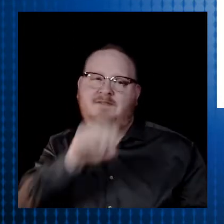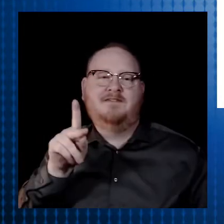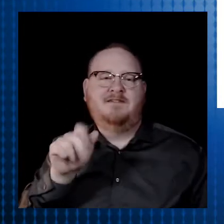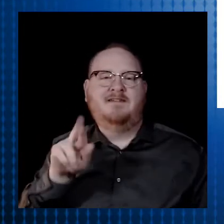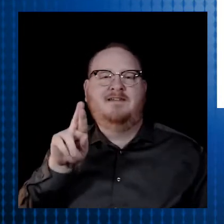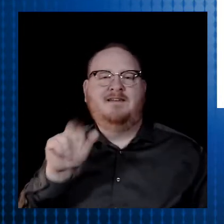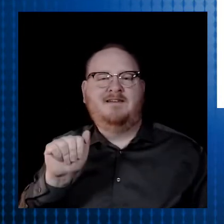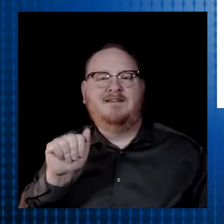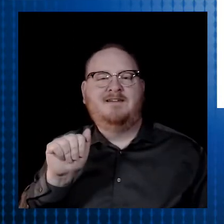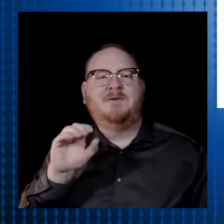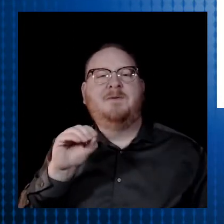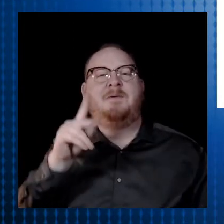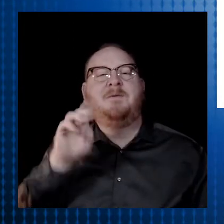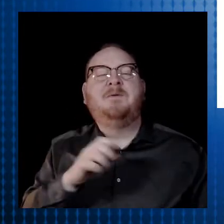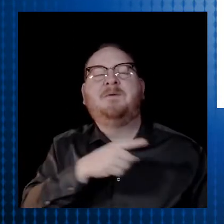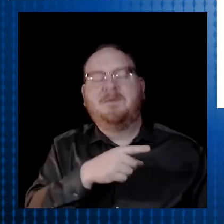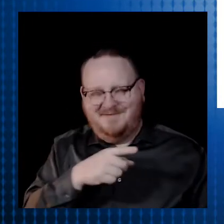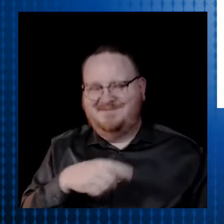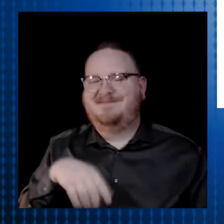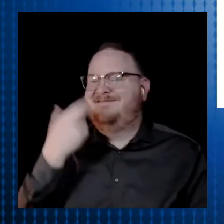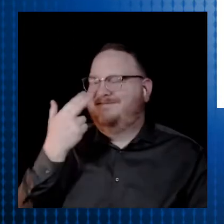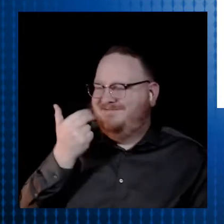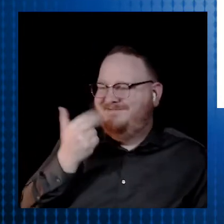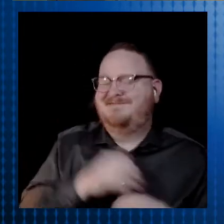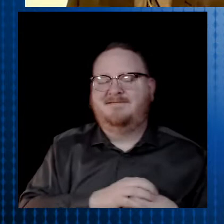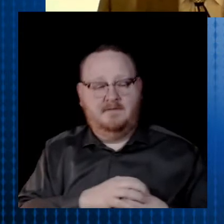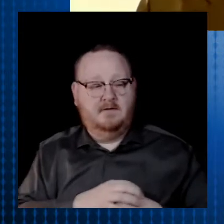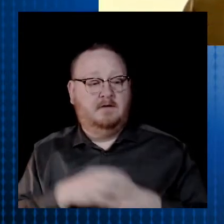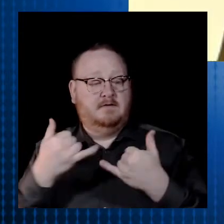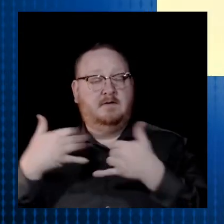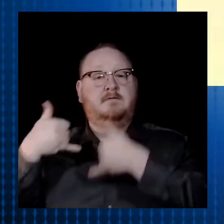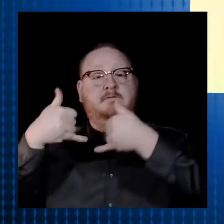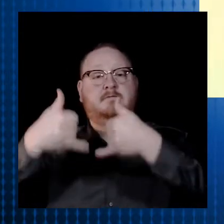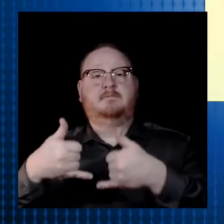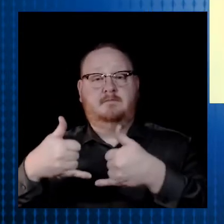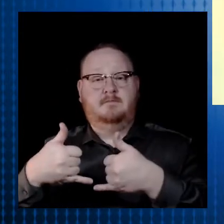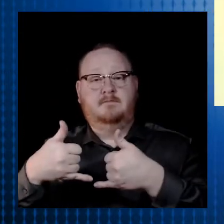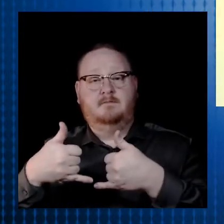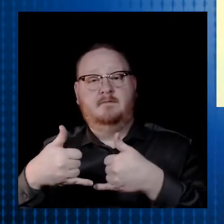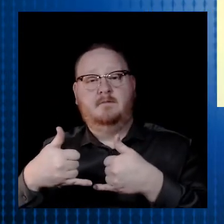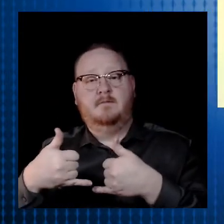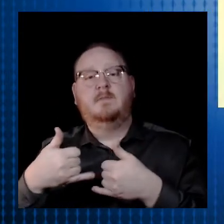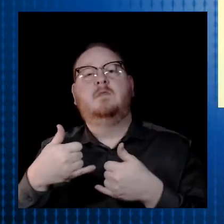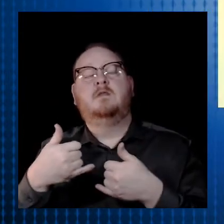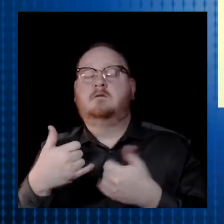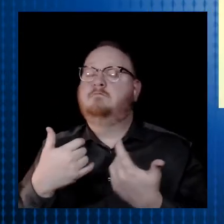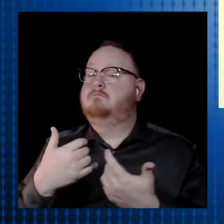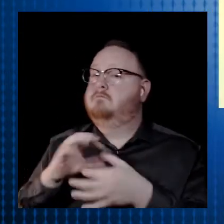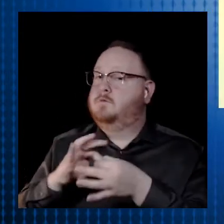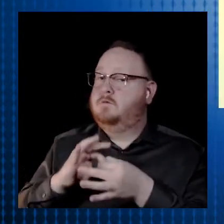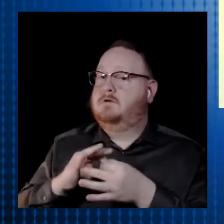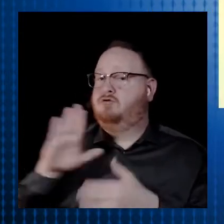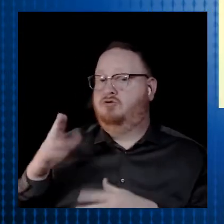This year's recipient of the Leadership Award is, according to one of her nominations, a go-getter